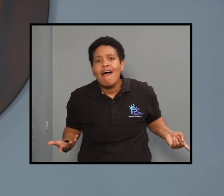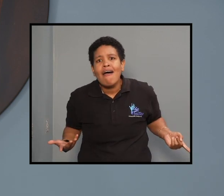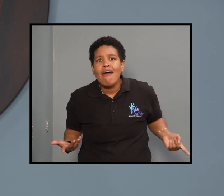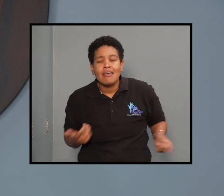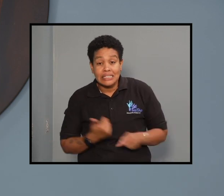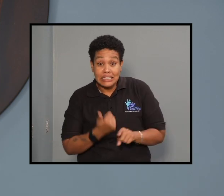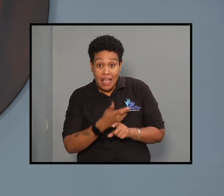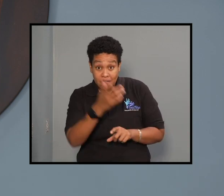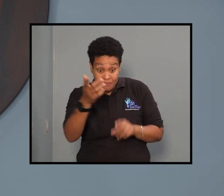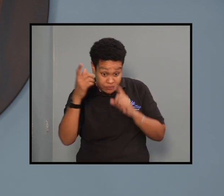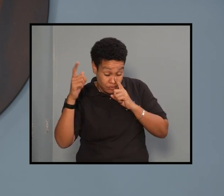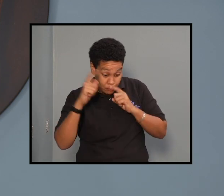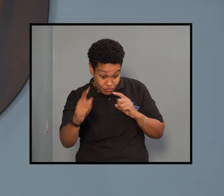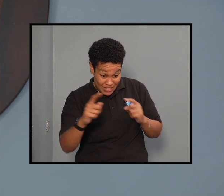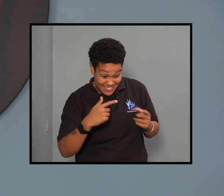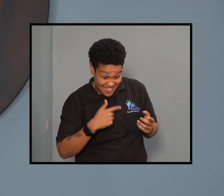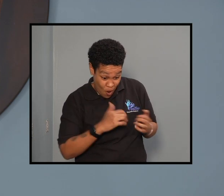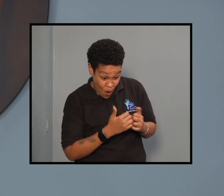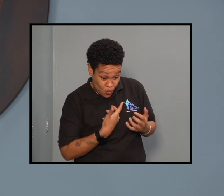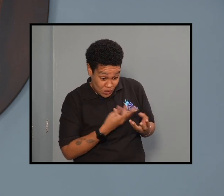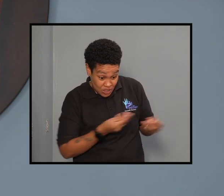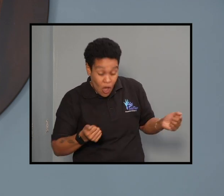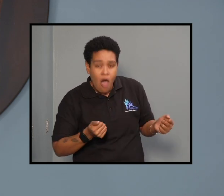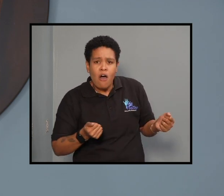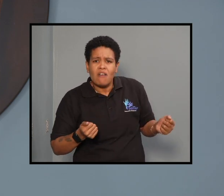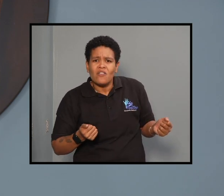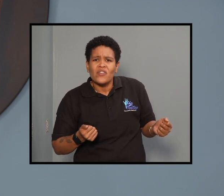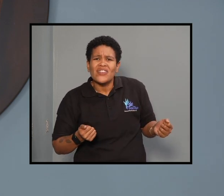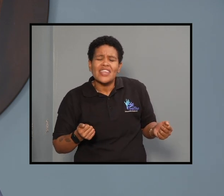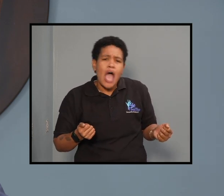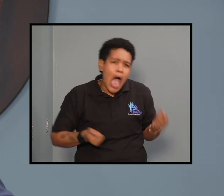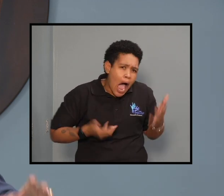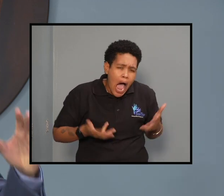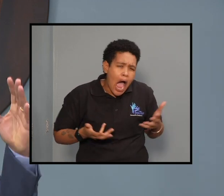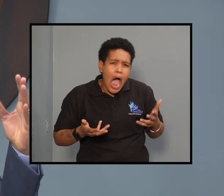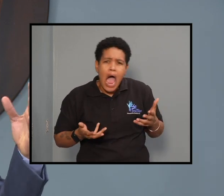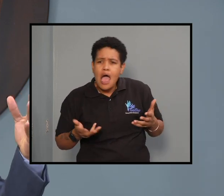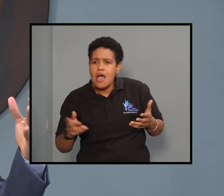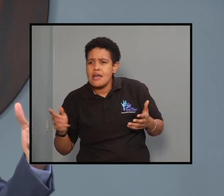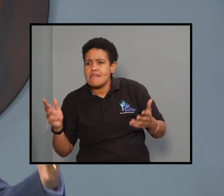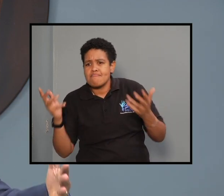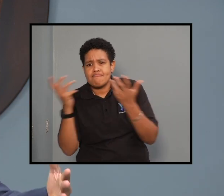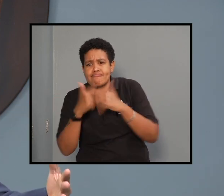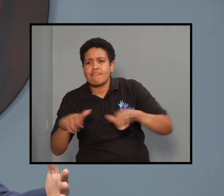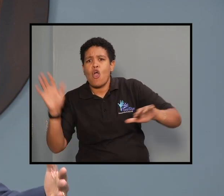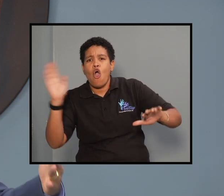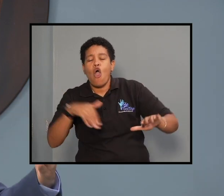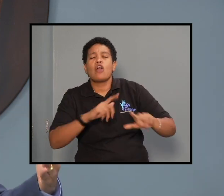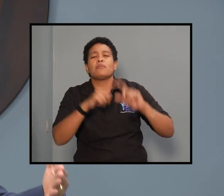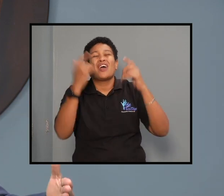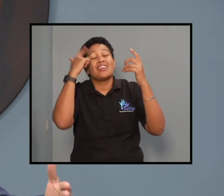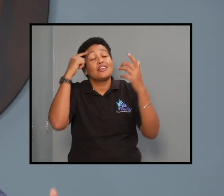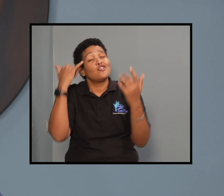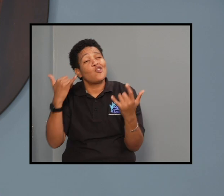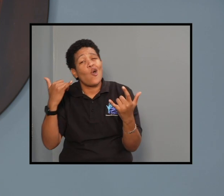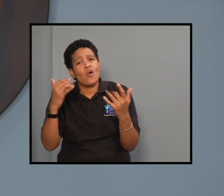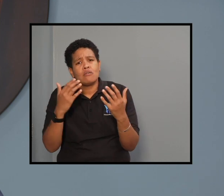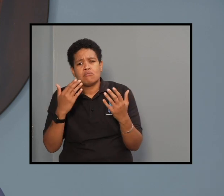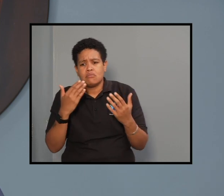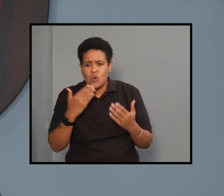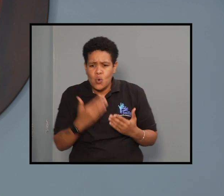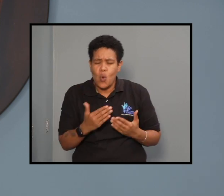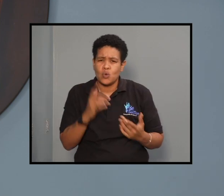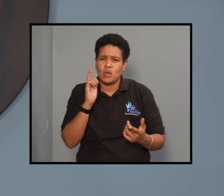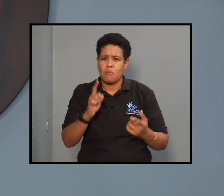think we are close to coming to a point now where we would have a very robust, well-thought-out